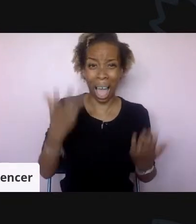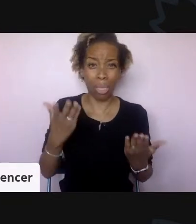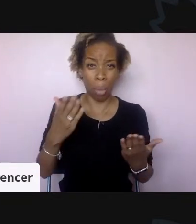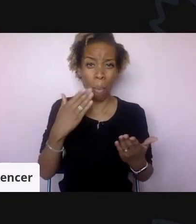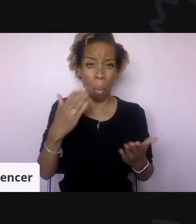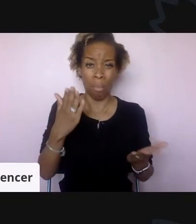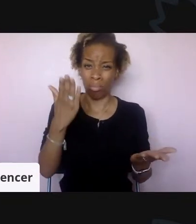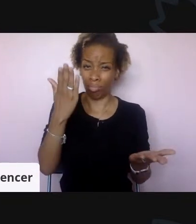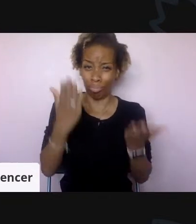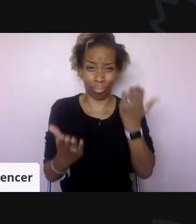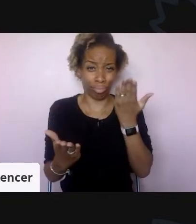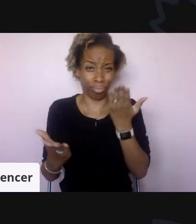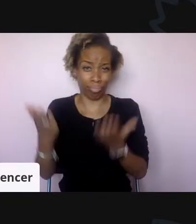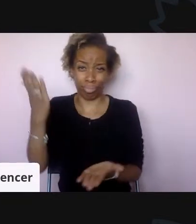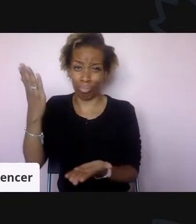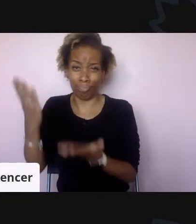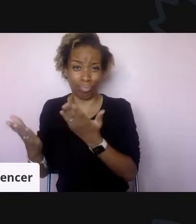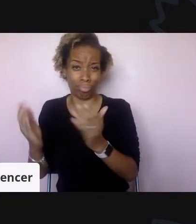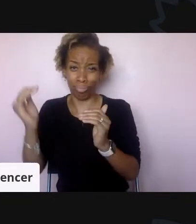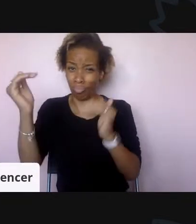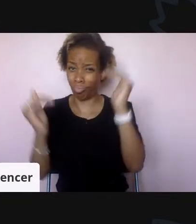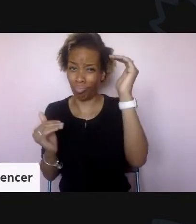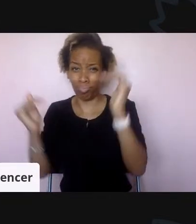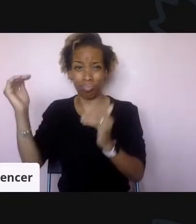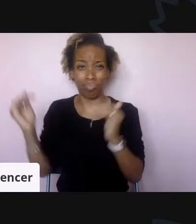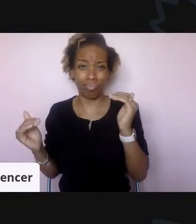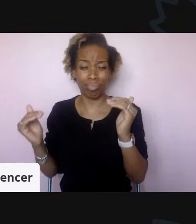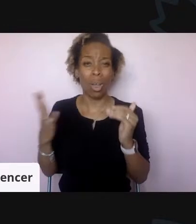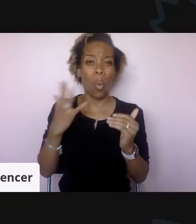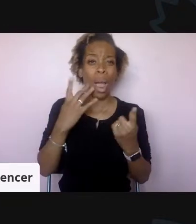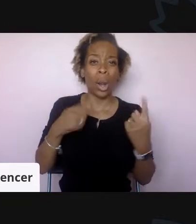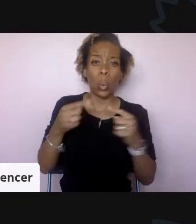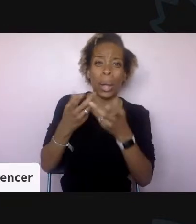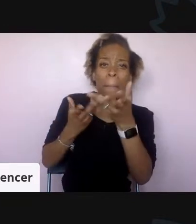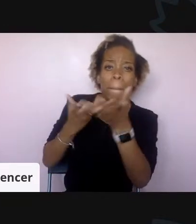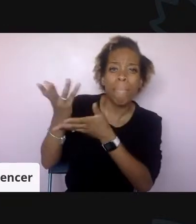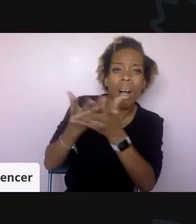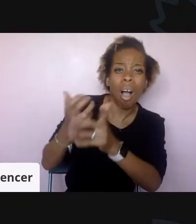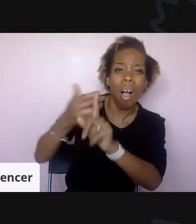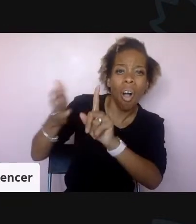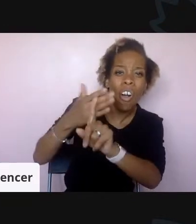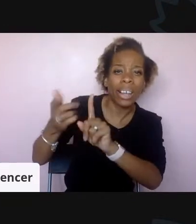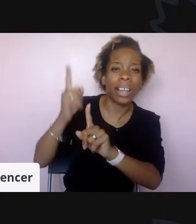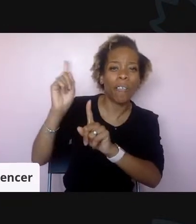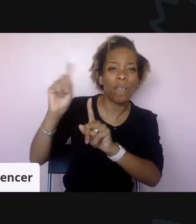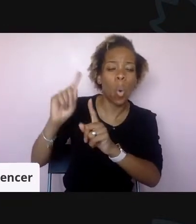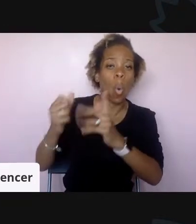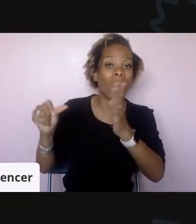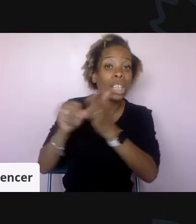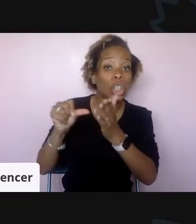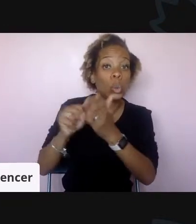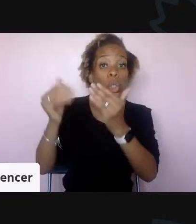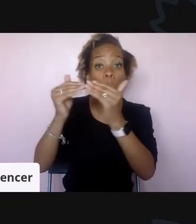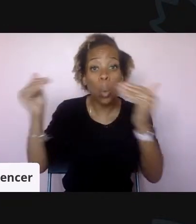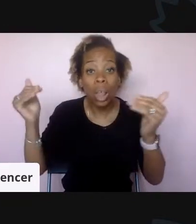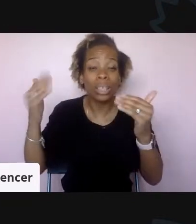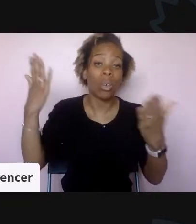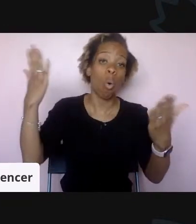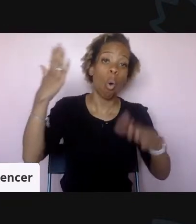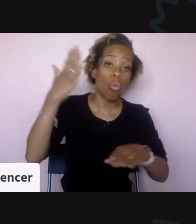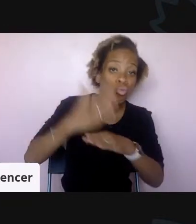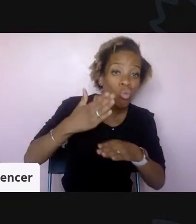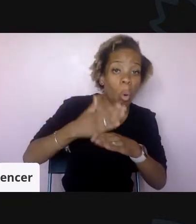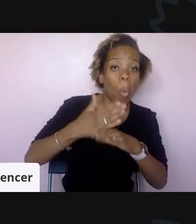when we are bargaining for jobs, when we're bargaining also for issues of equality within